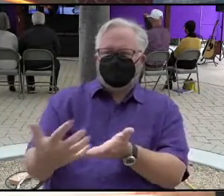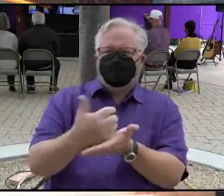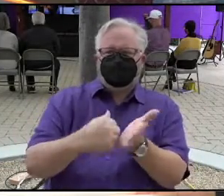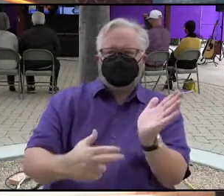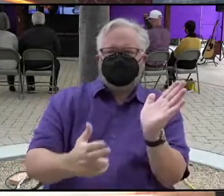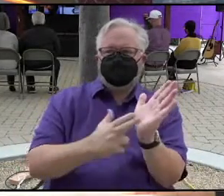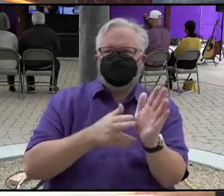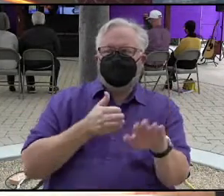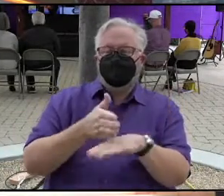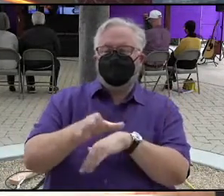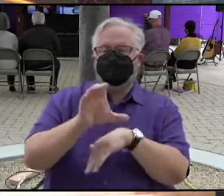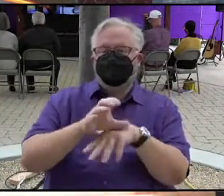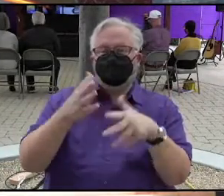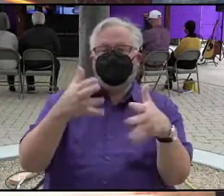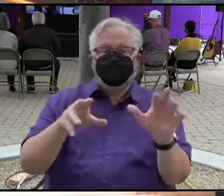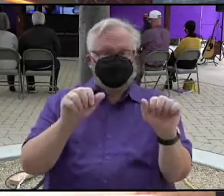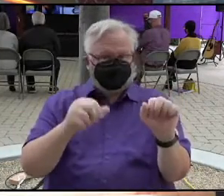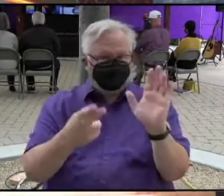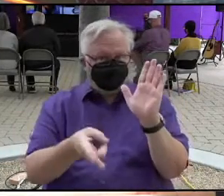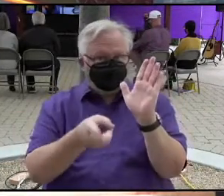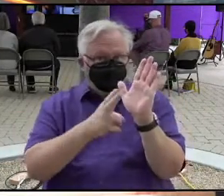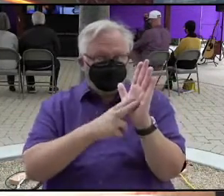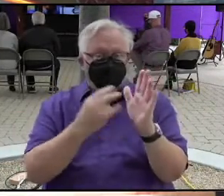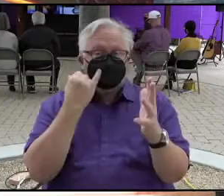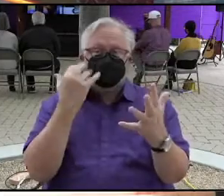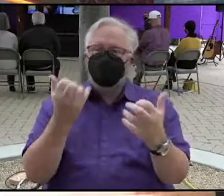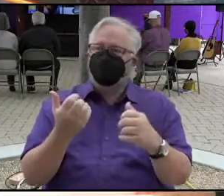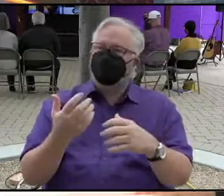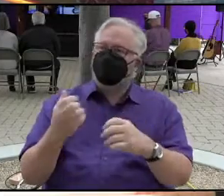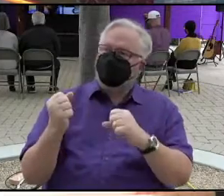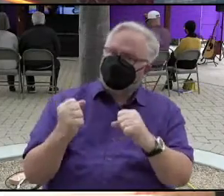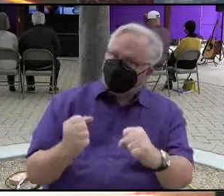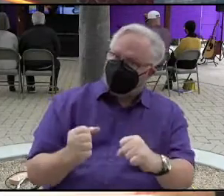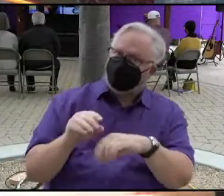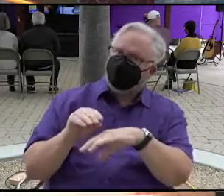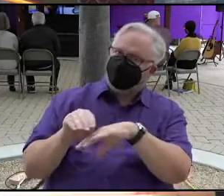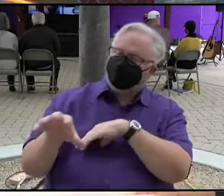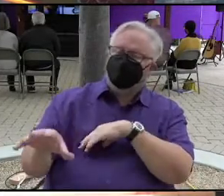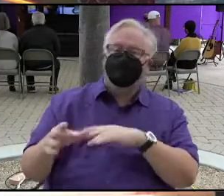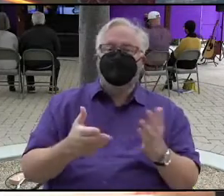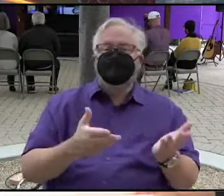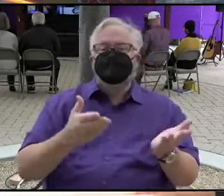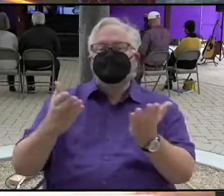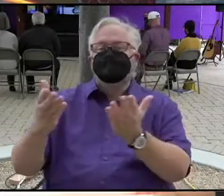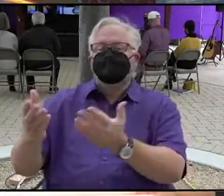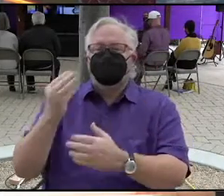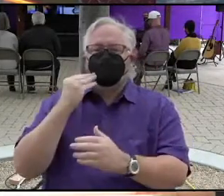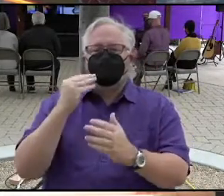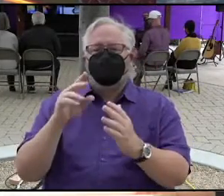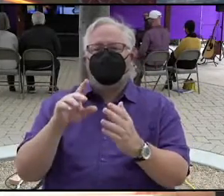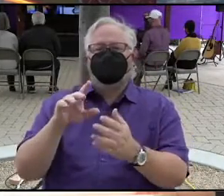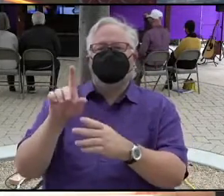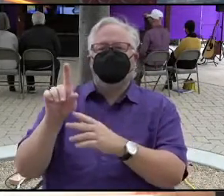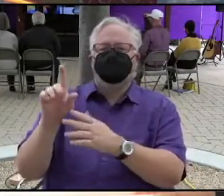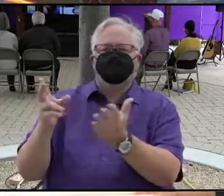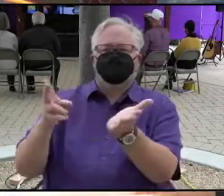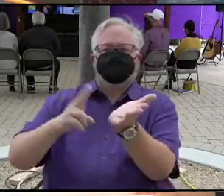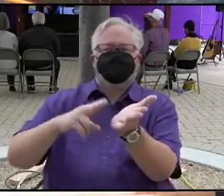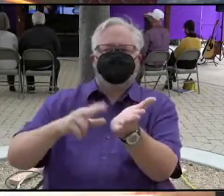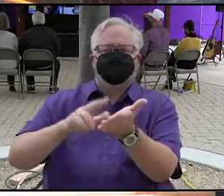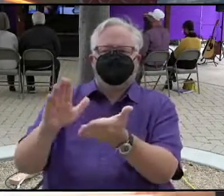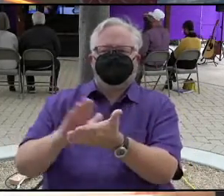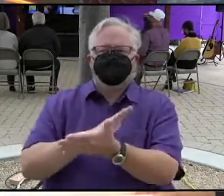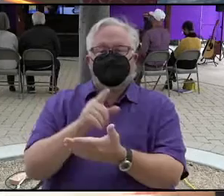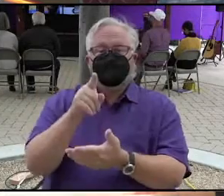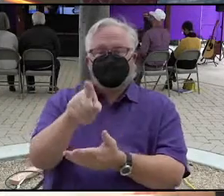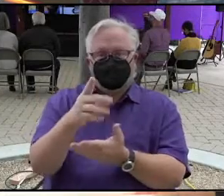after the service. Or, if you'd like to have a larger impact, you can take home a petition and collect signatures during the week yourself.